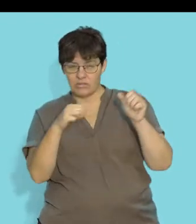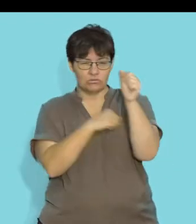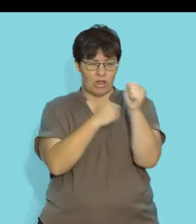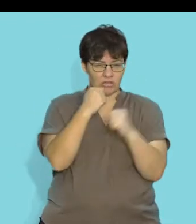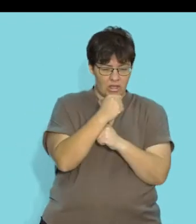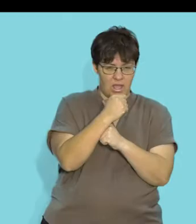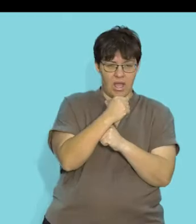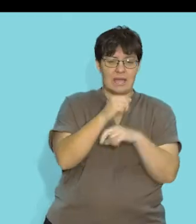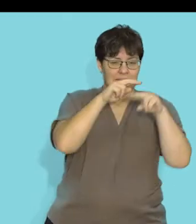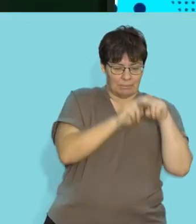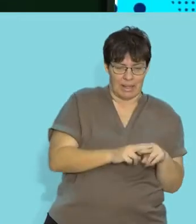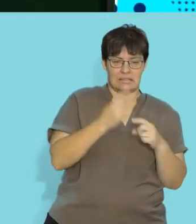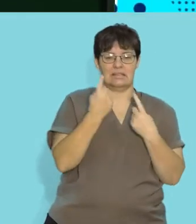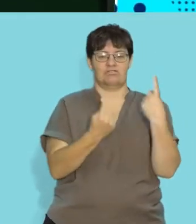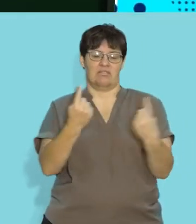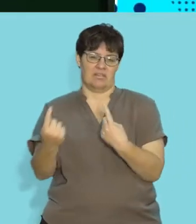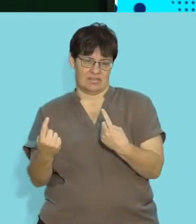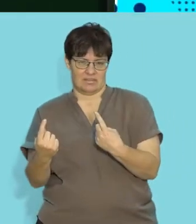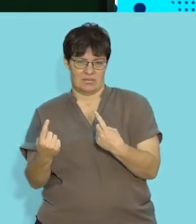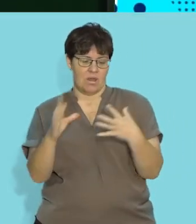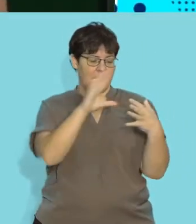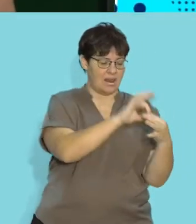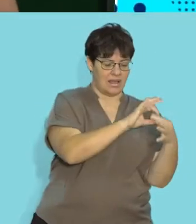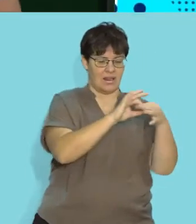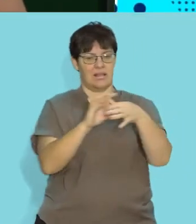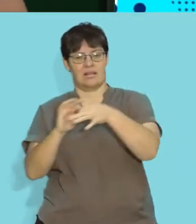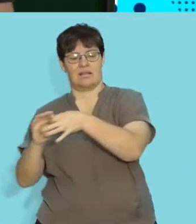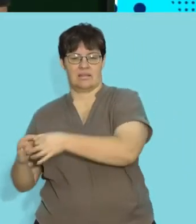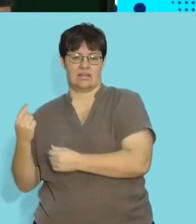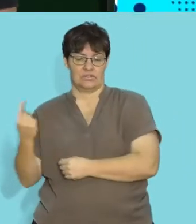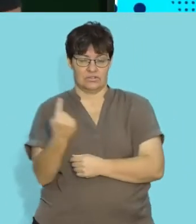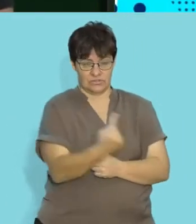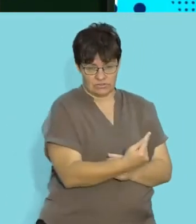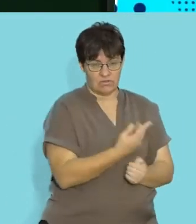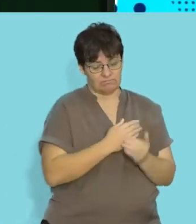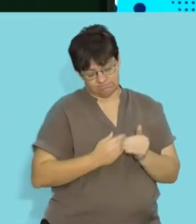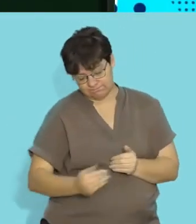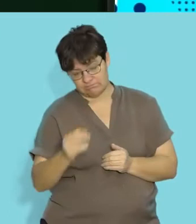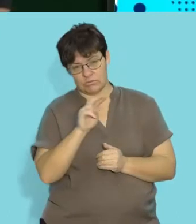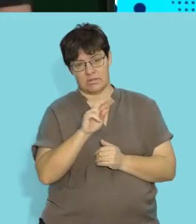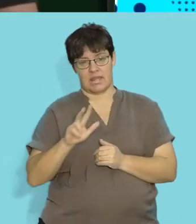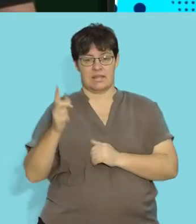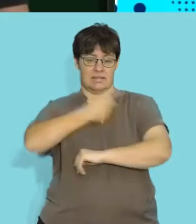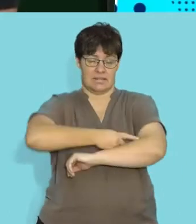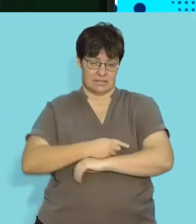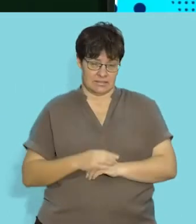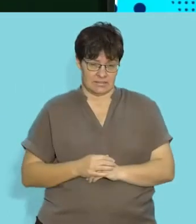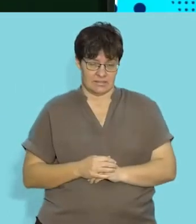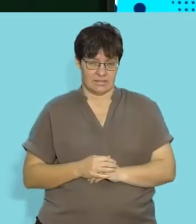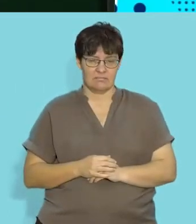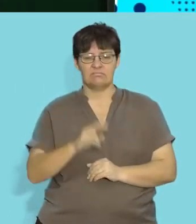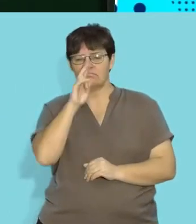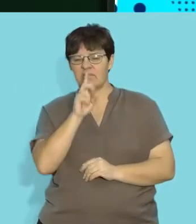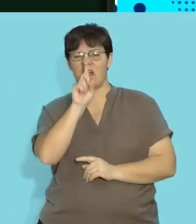various structures, the various processes, and how they are linked to each other over the 28-day cycle. So having done